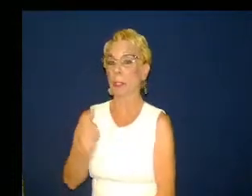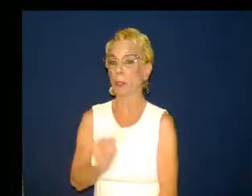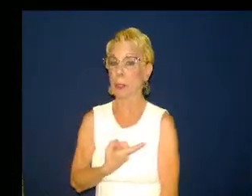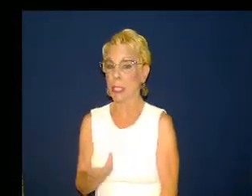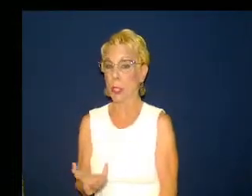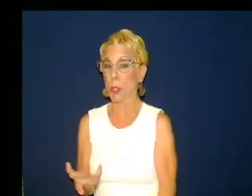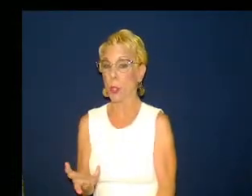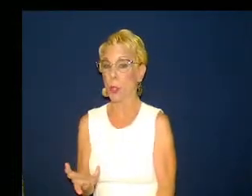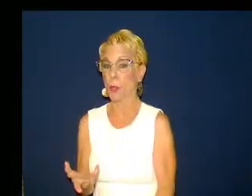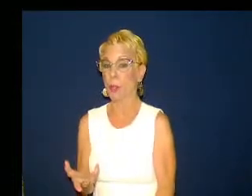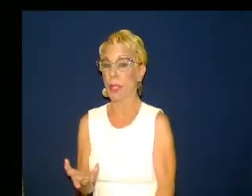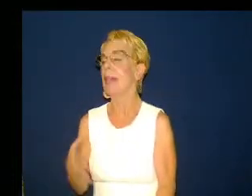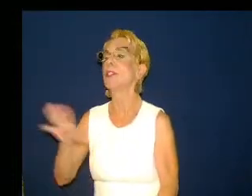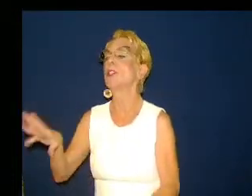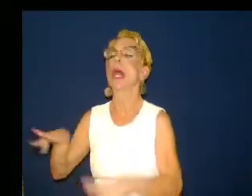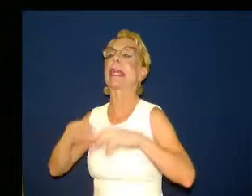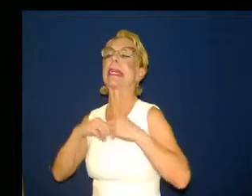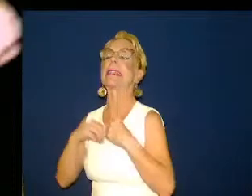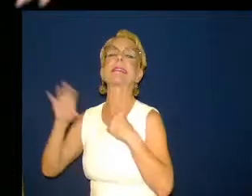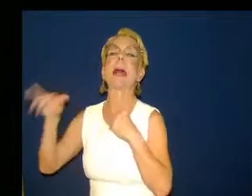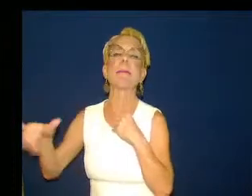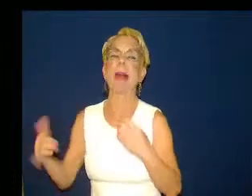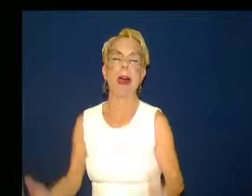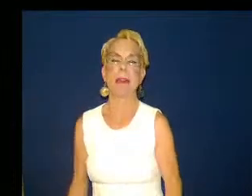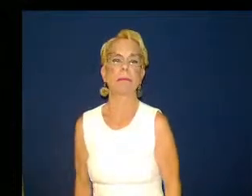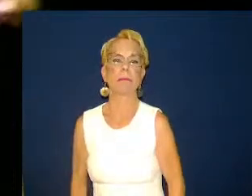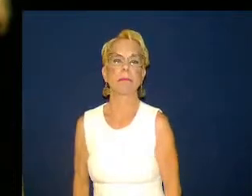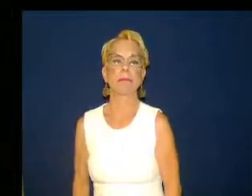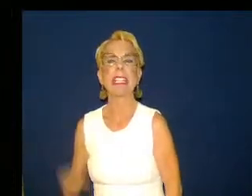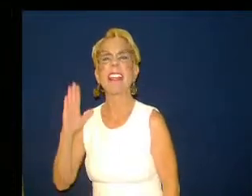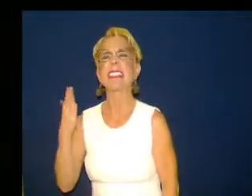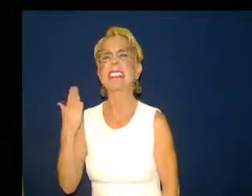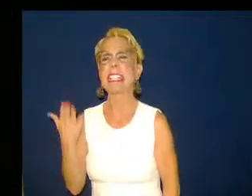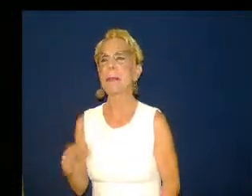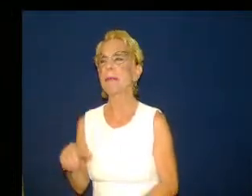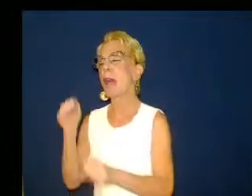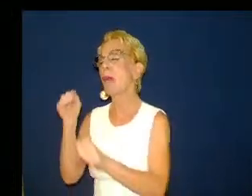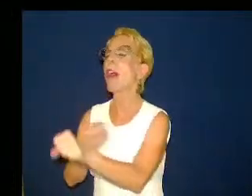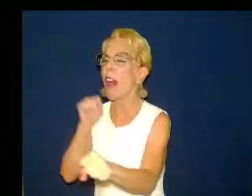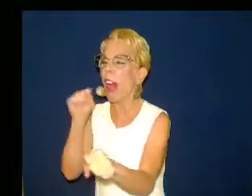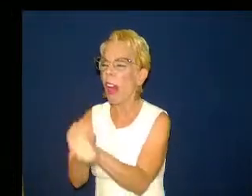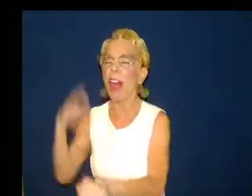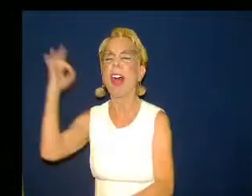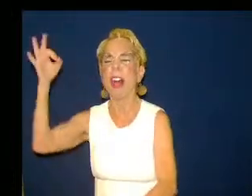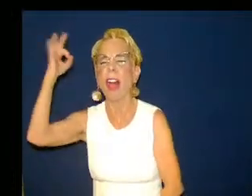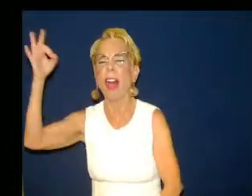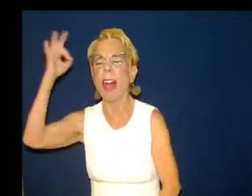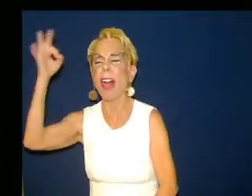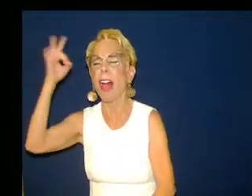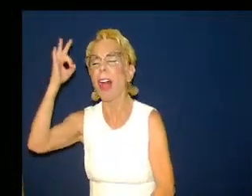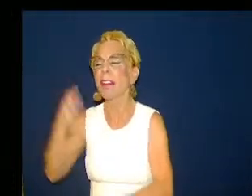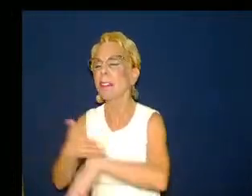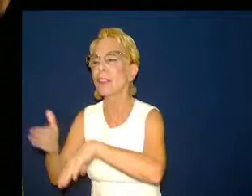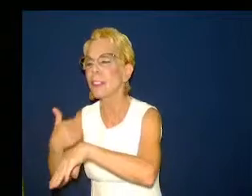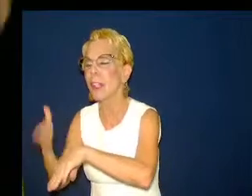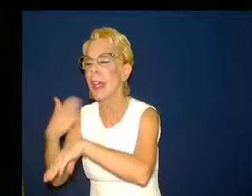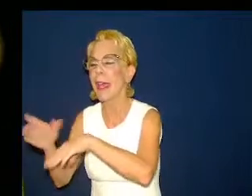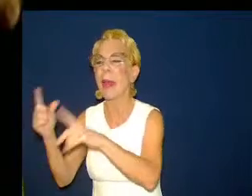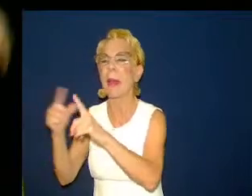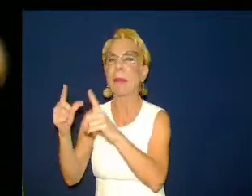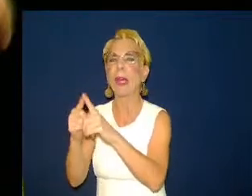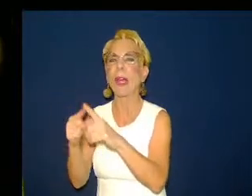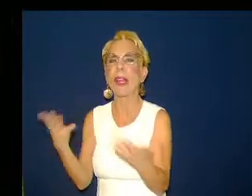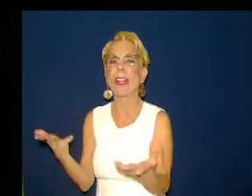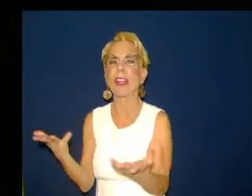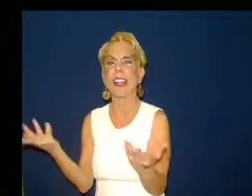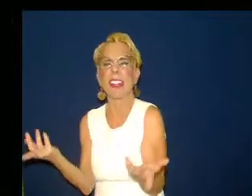nowhere. It seems like we're getting nowhere. Well, that's where persistence is important, because that's when you keep